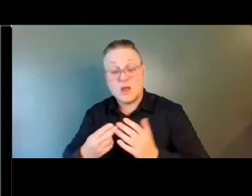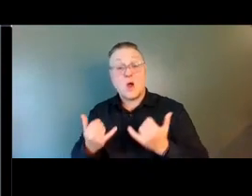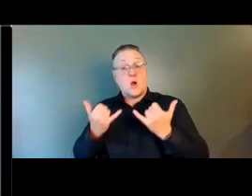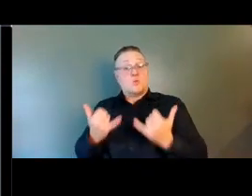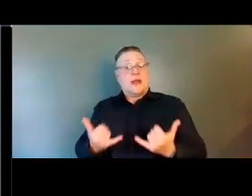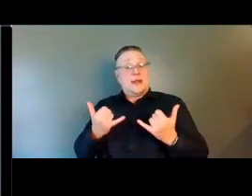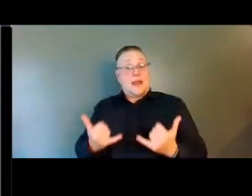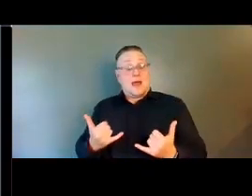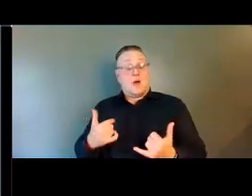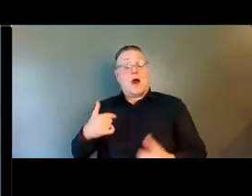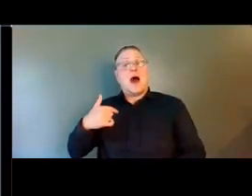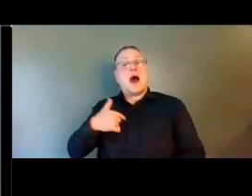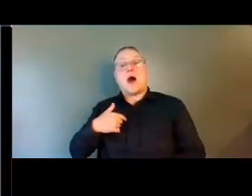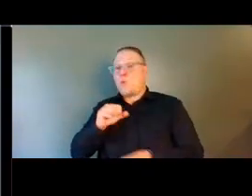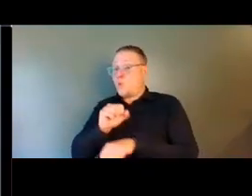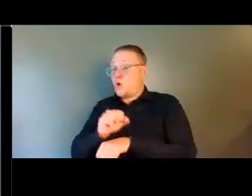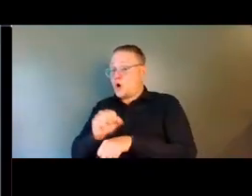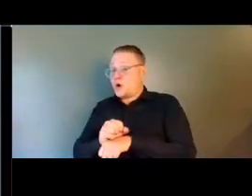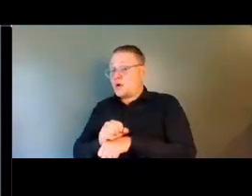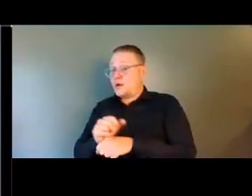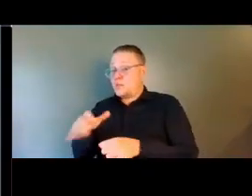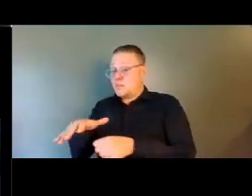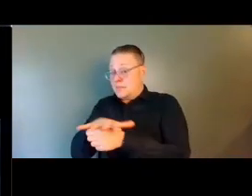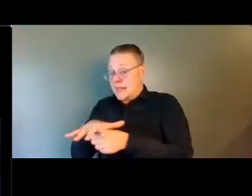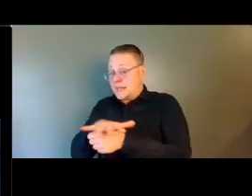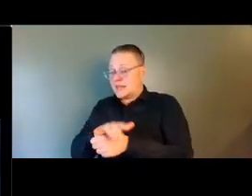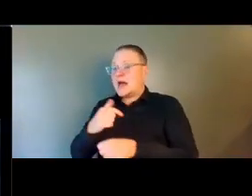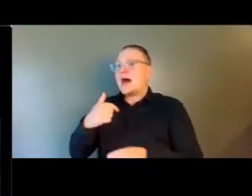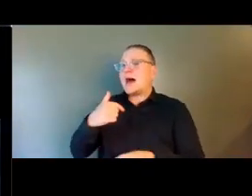work while I work on self-acceptance.